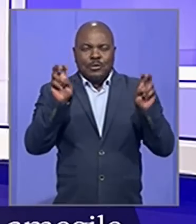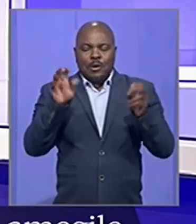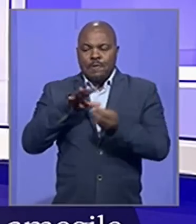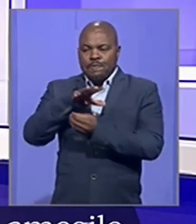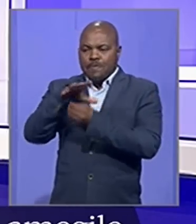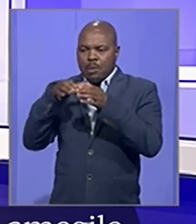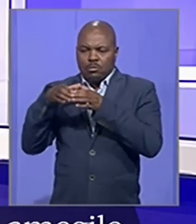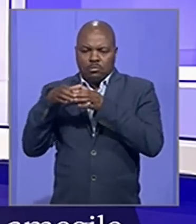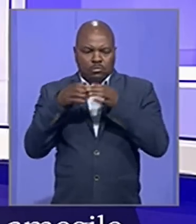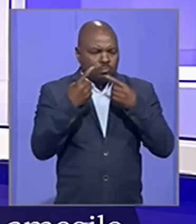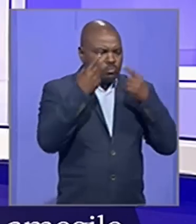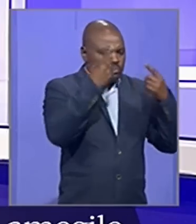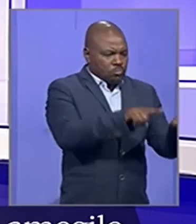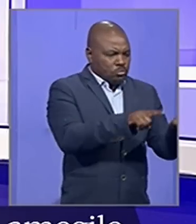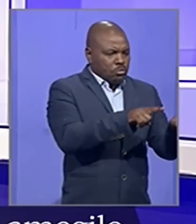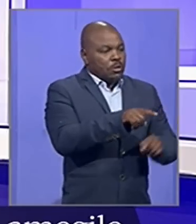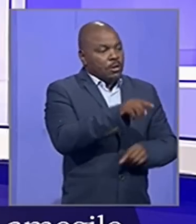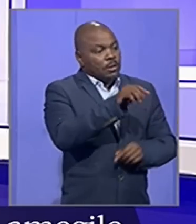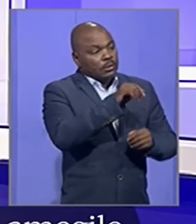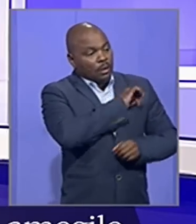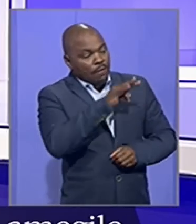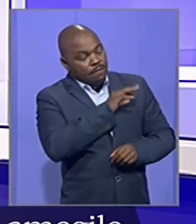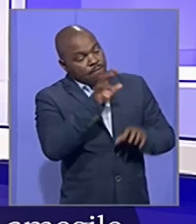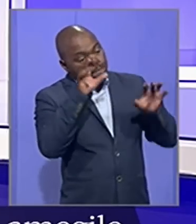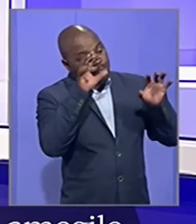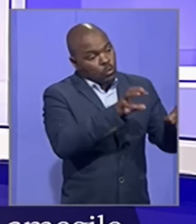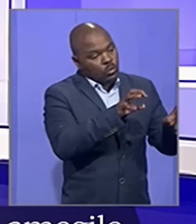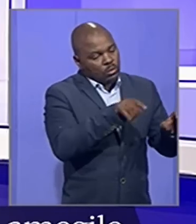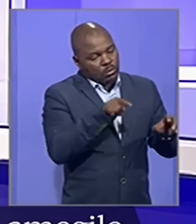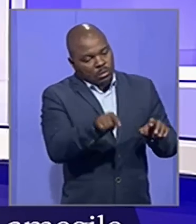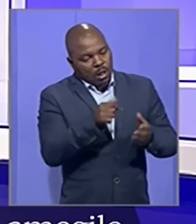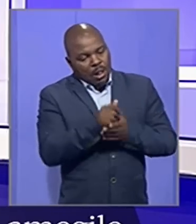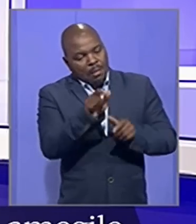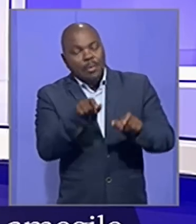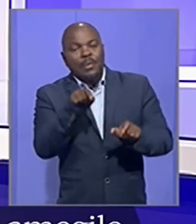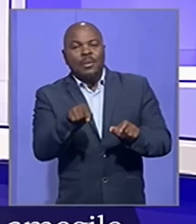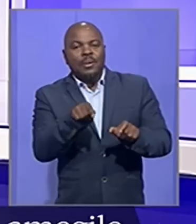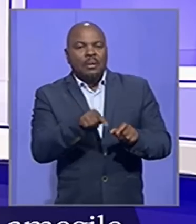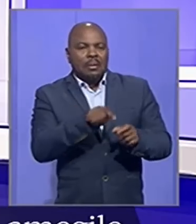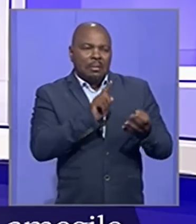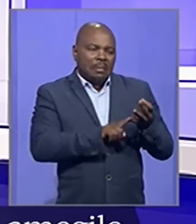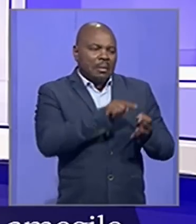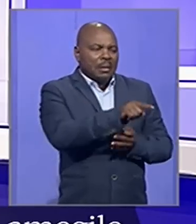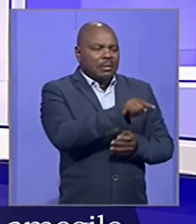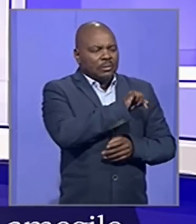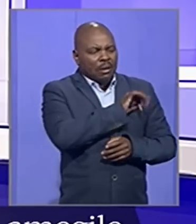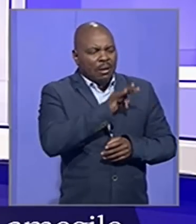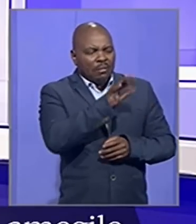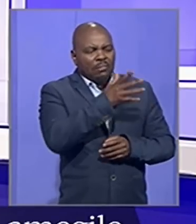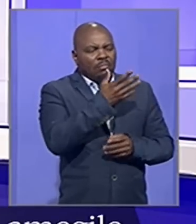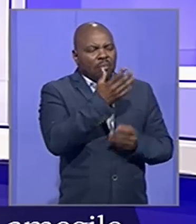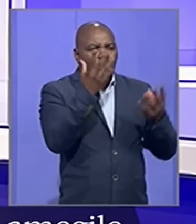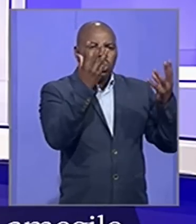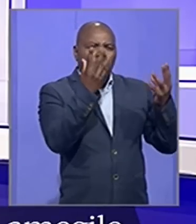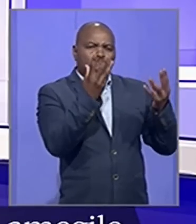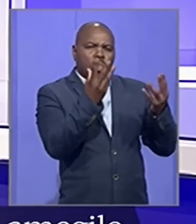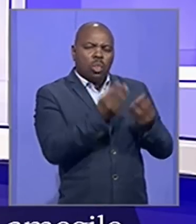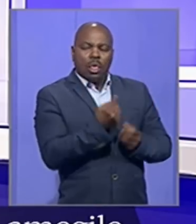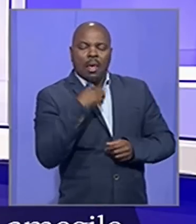le tšhošeditše le go gapeletša bašomi go ba thuša. Sepetlele se be se šoma ka bašomi bao ba sa felelago